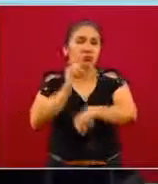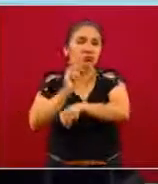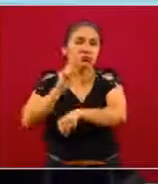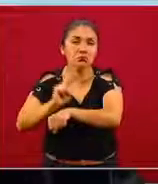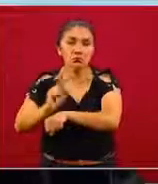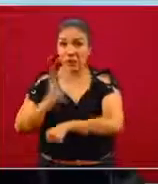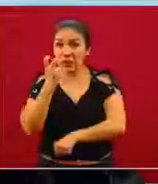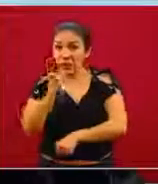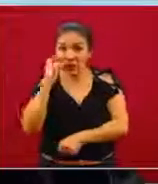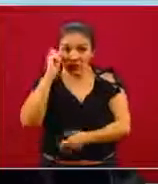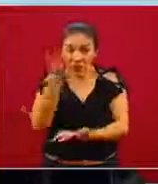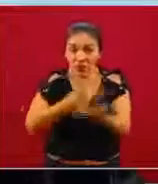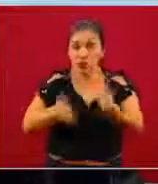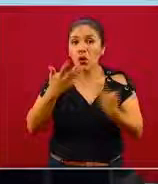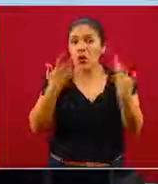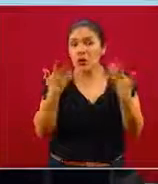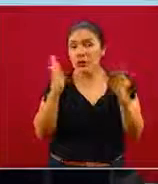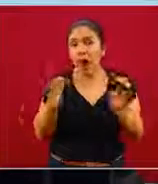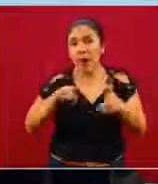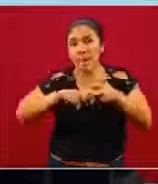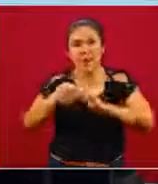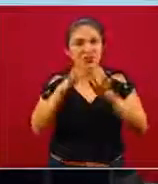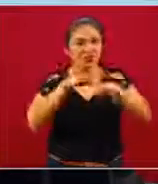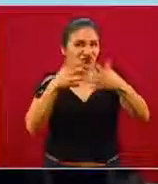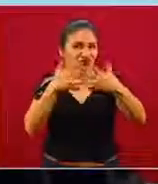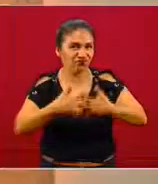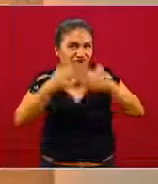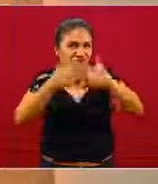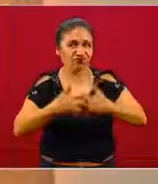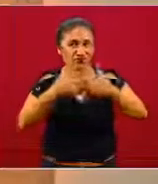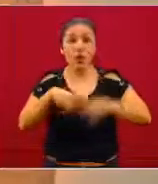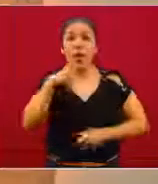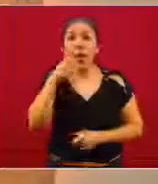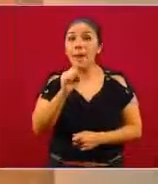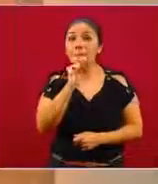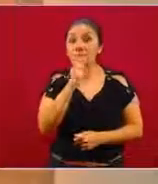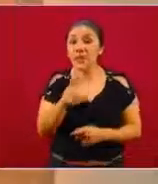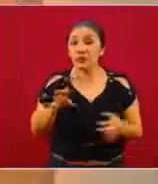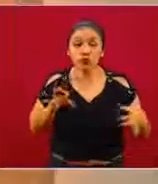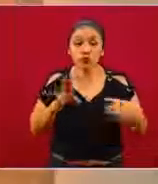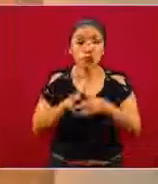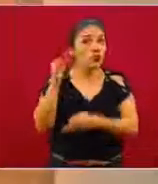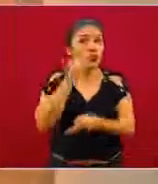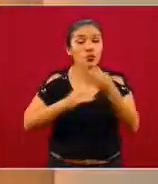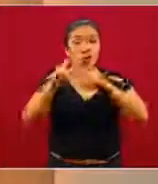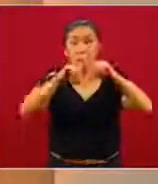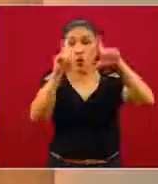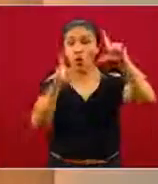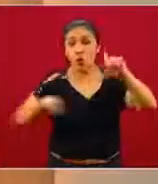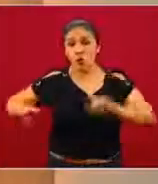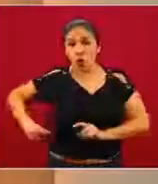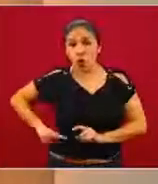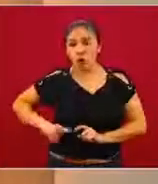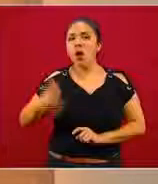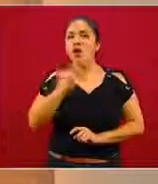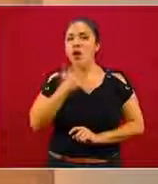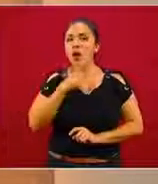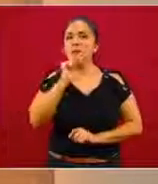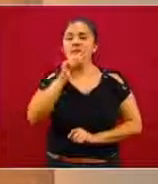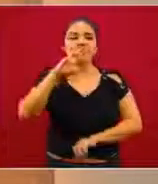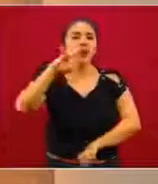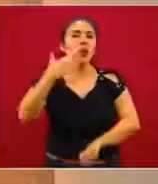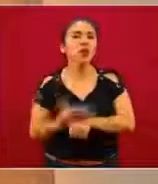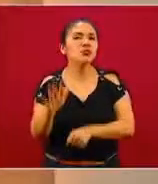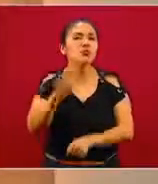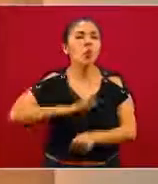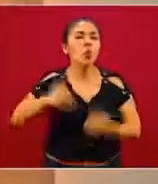trying to ensure that these services are activated. So this joint responsibility of the entire Mexican